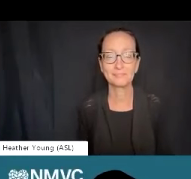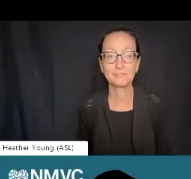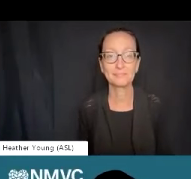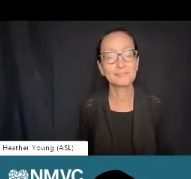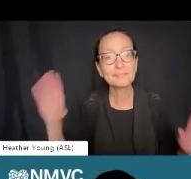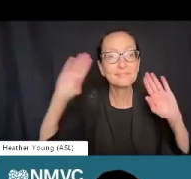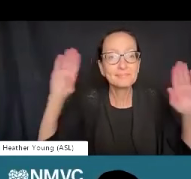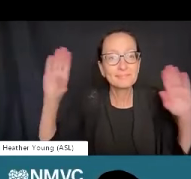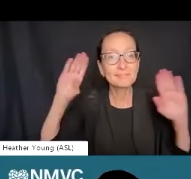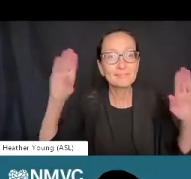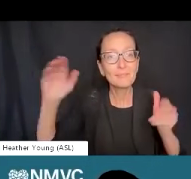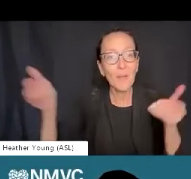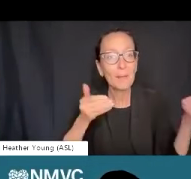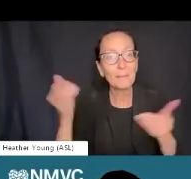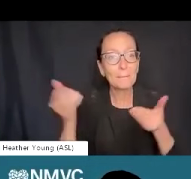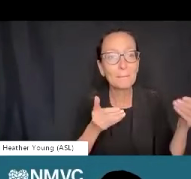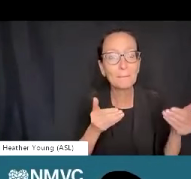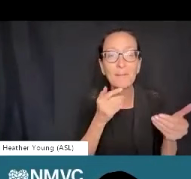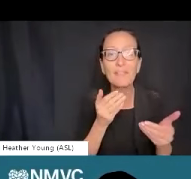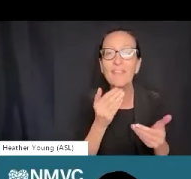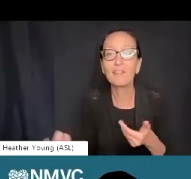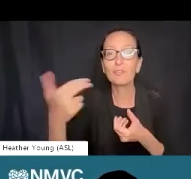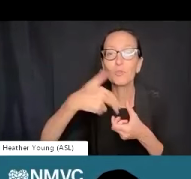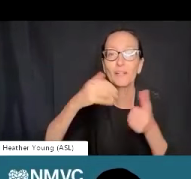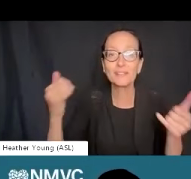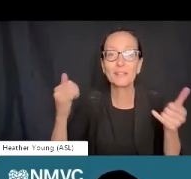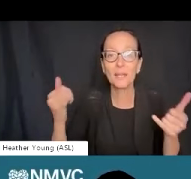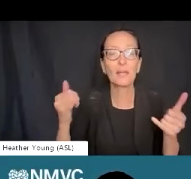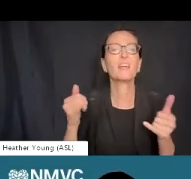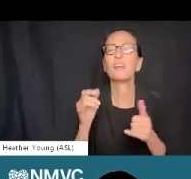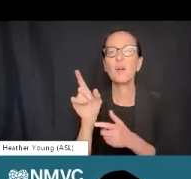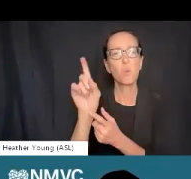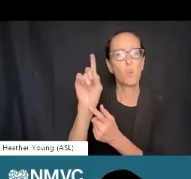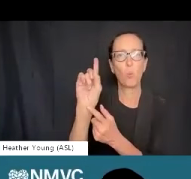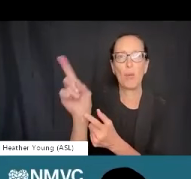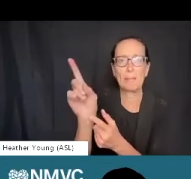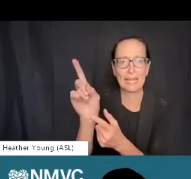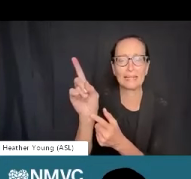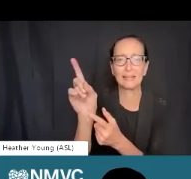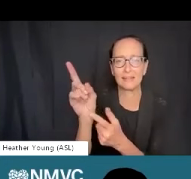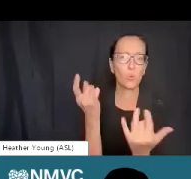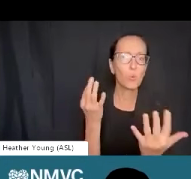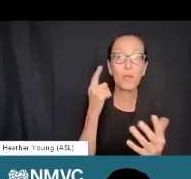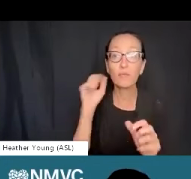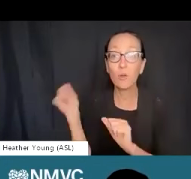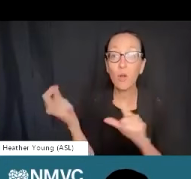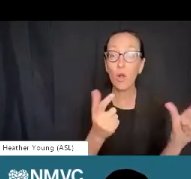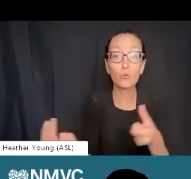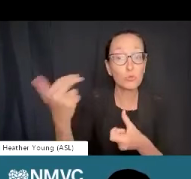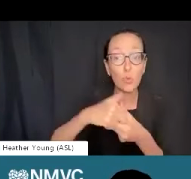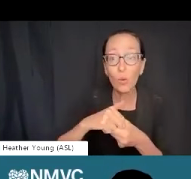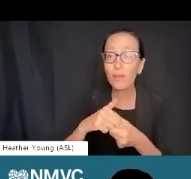Welcome, everybody. Thank you for joining us today. We're going to give it a minute for everybody to join us and come on in and